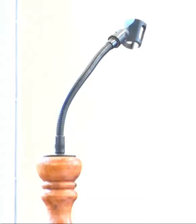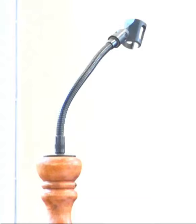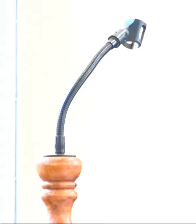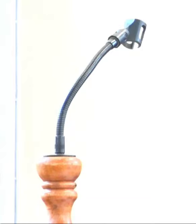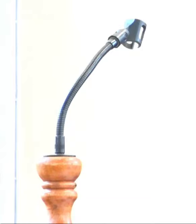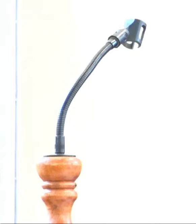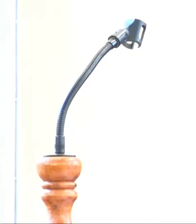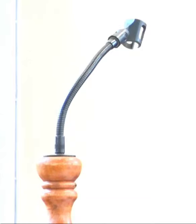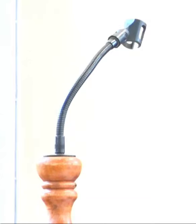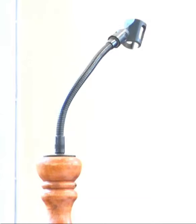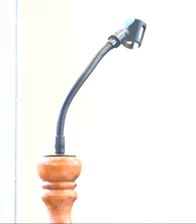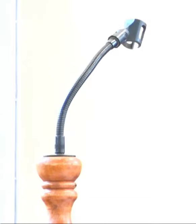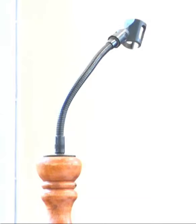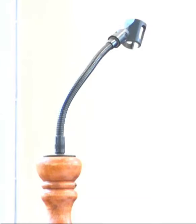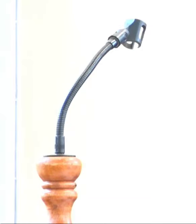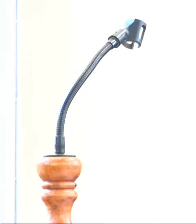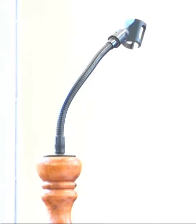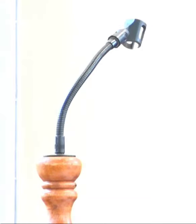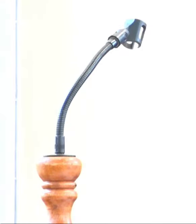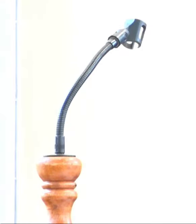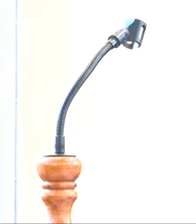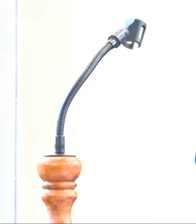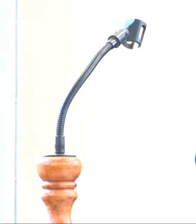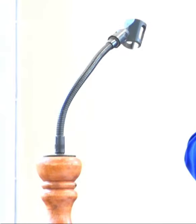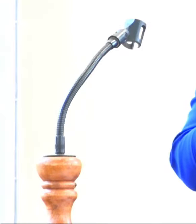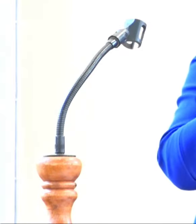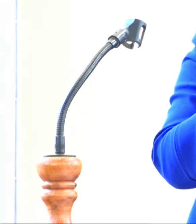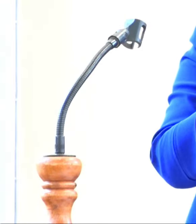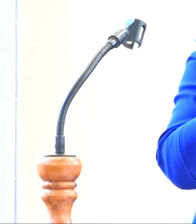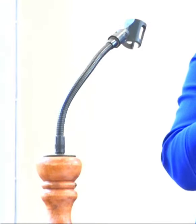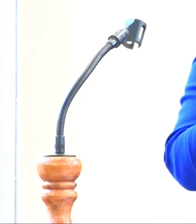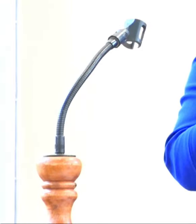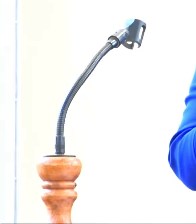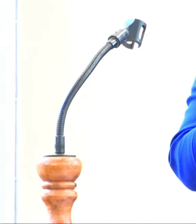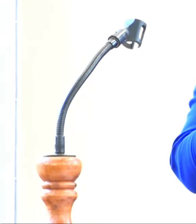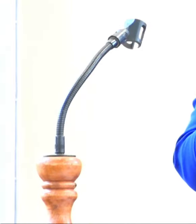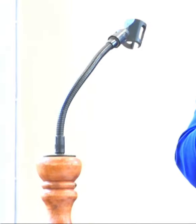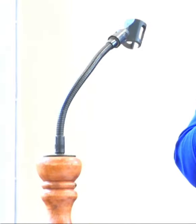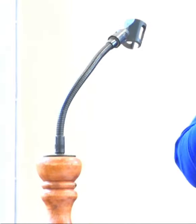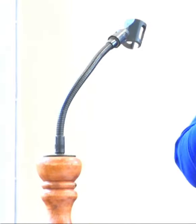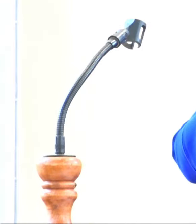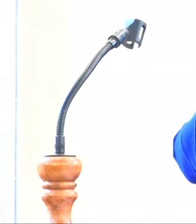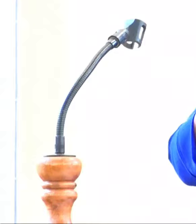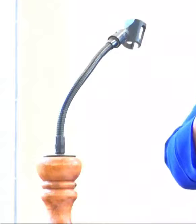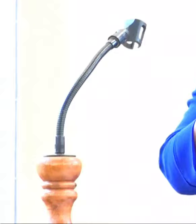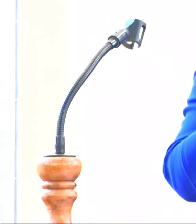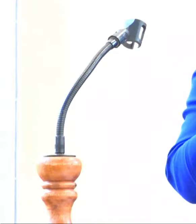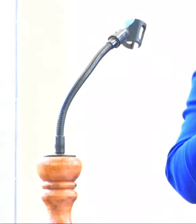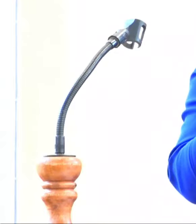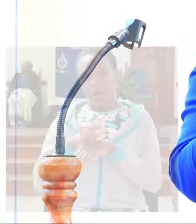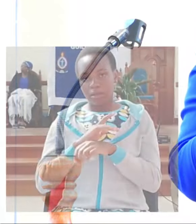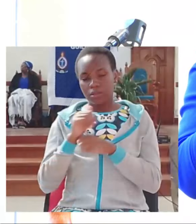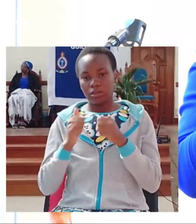will realize that when Jesus was talking, it was just at the early days of his